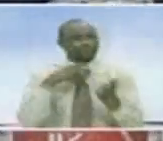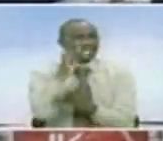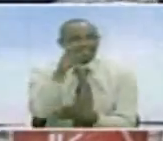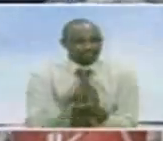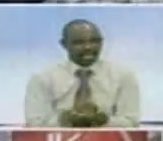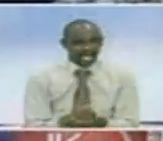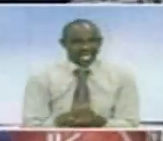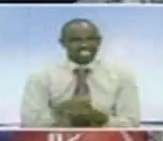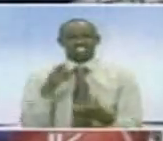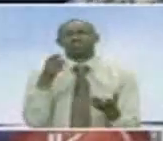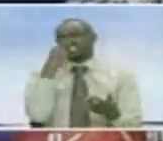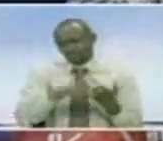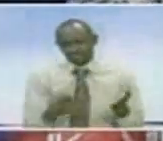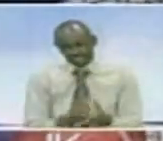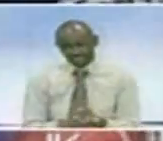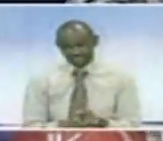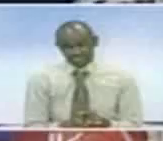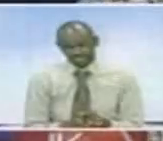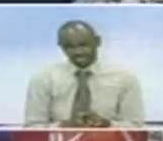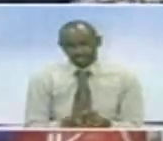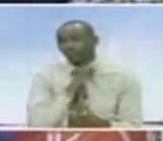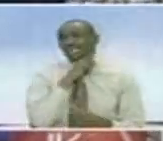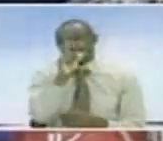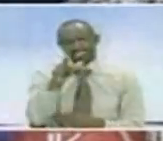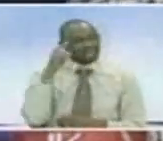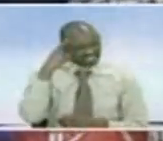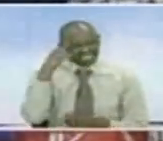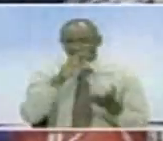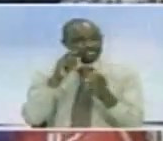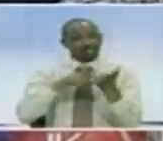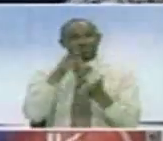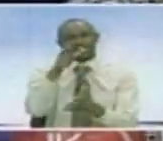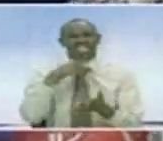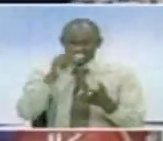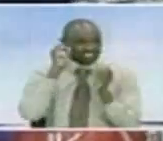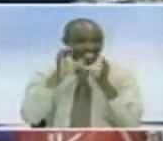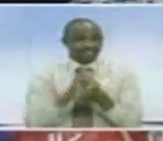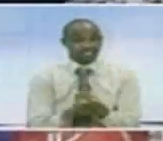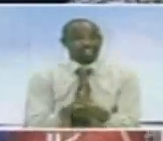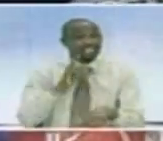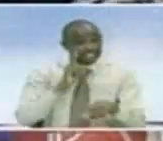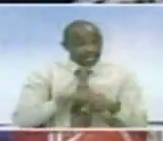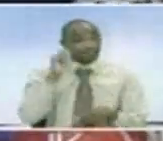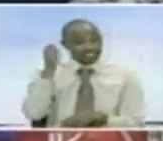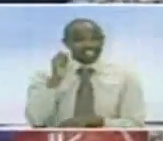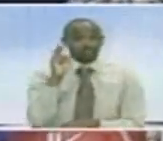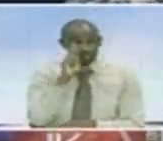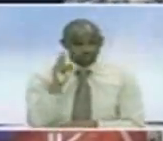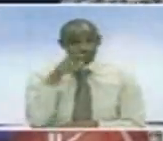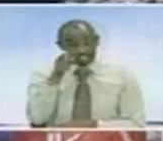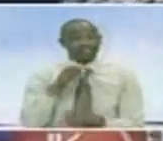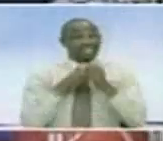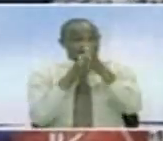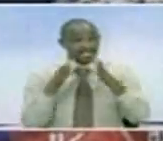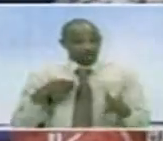them and claim later, does it make sense? There's something not right. When President Uhuru Kenyatta was the